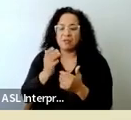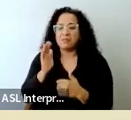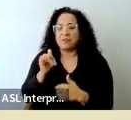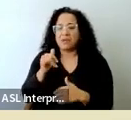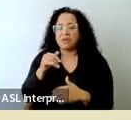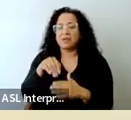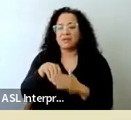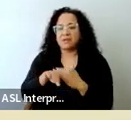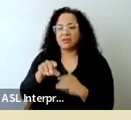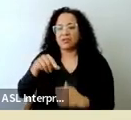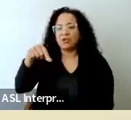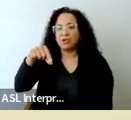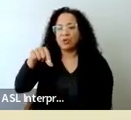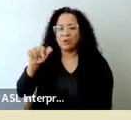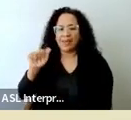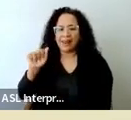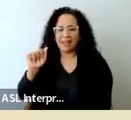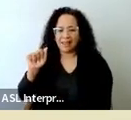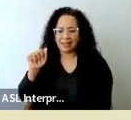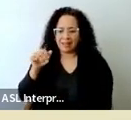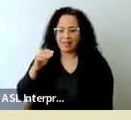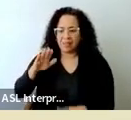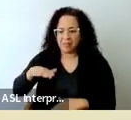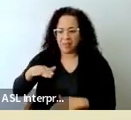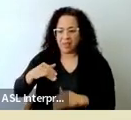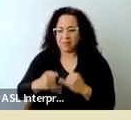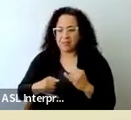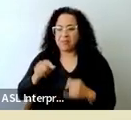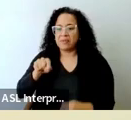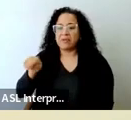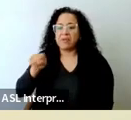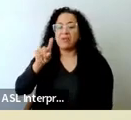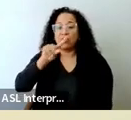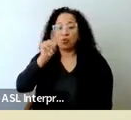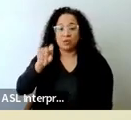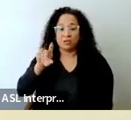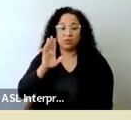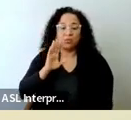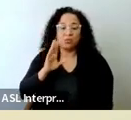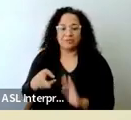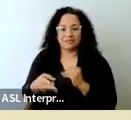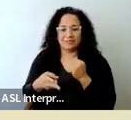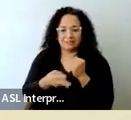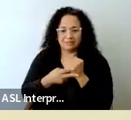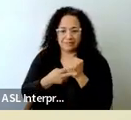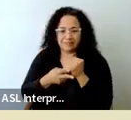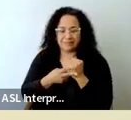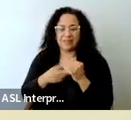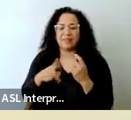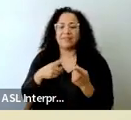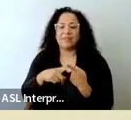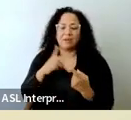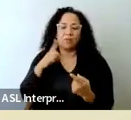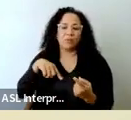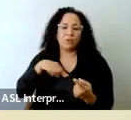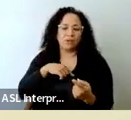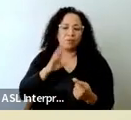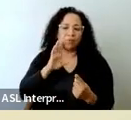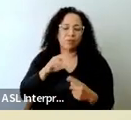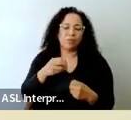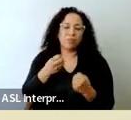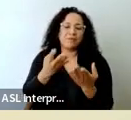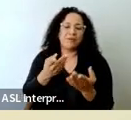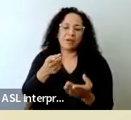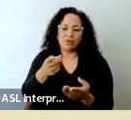accessing the Q&A feature at the bottom. The questions will be recorded, and responses will be provided on a